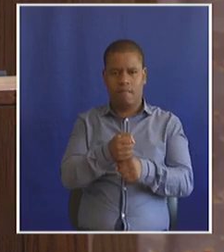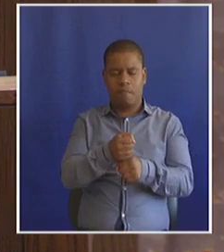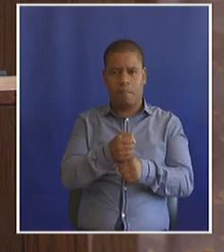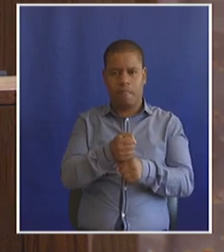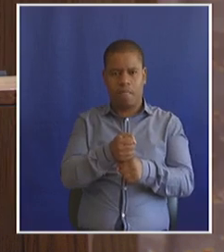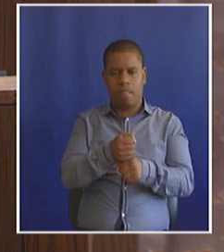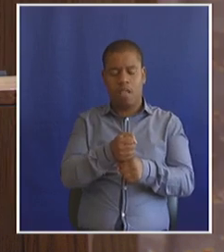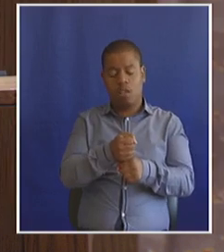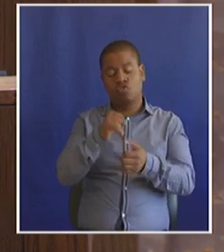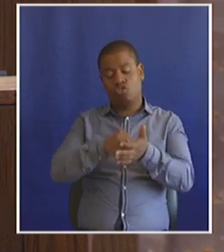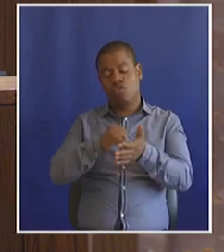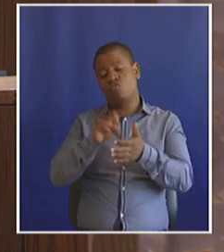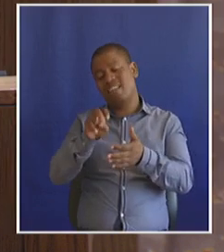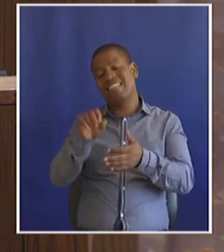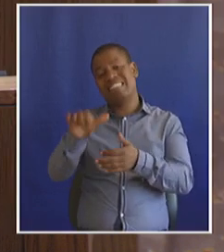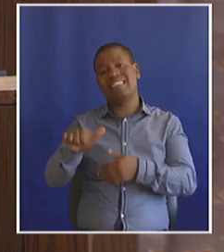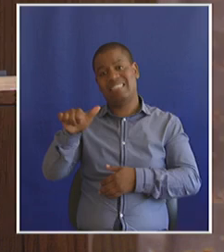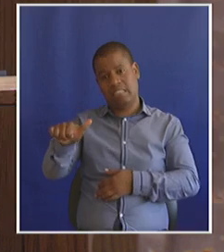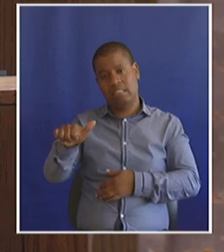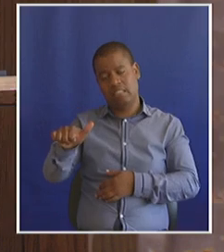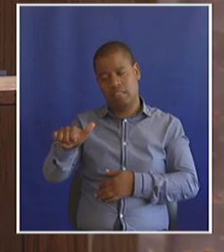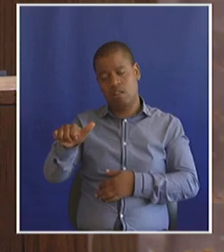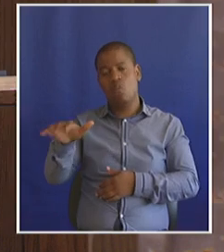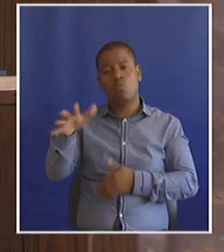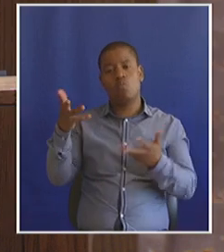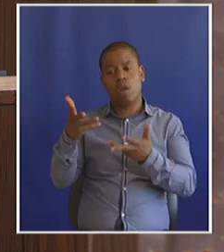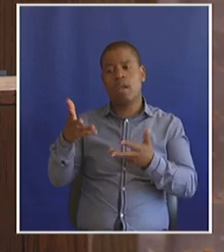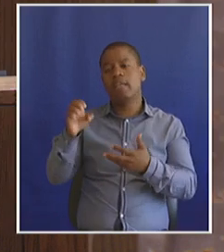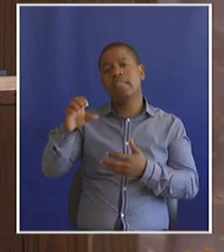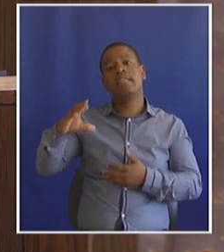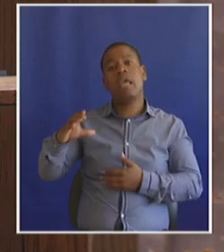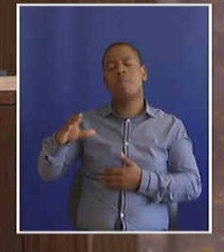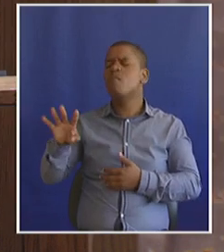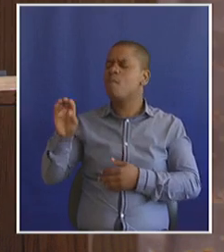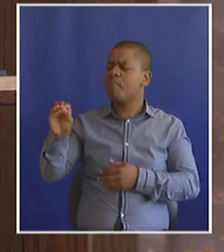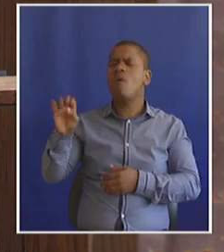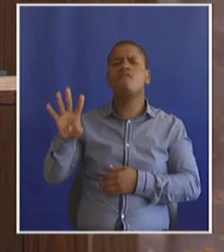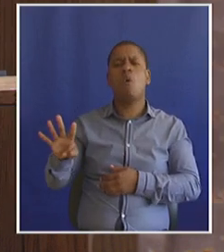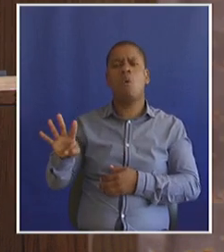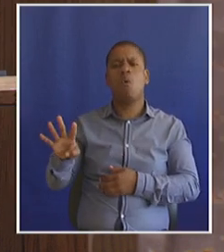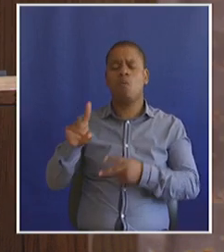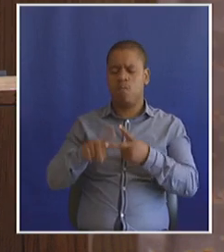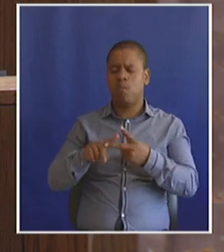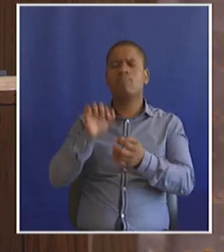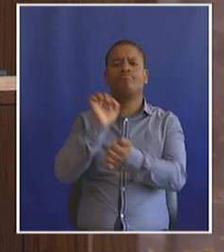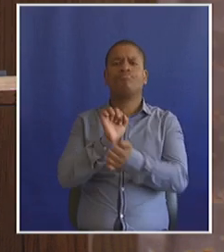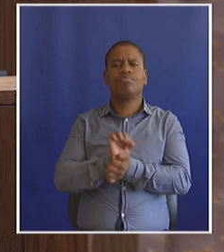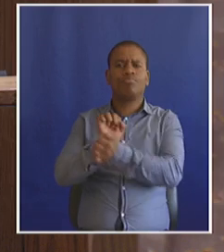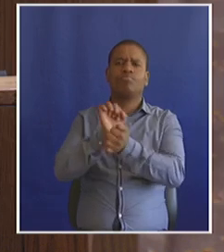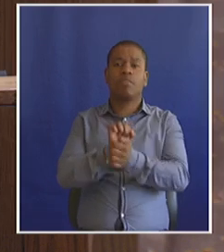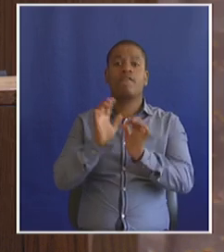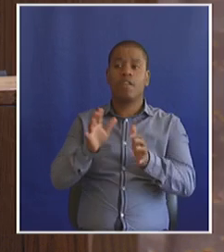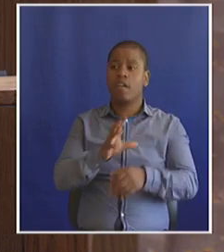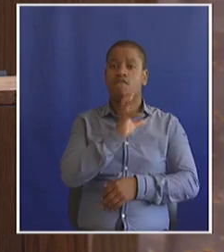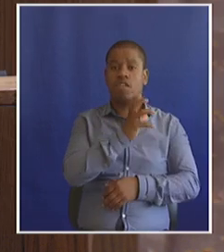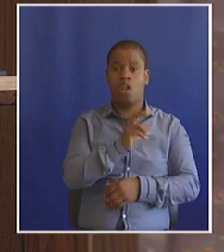2015 to January 2016, in the Eastern Cape there were 4 escapes and 4 rearrests. Free State and